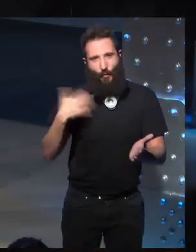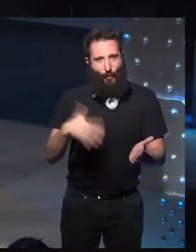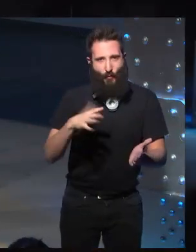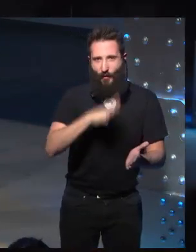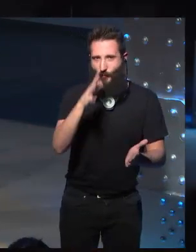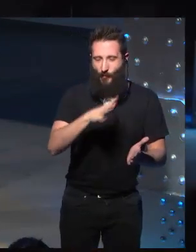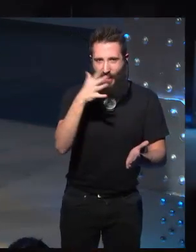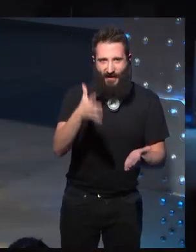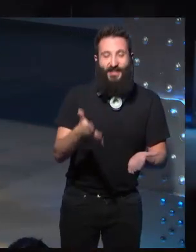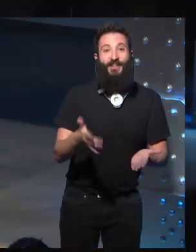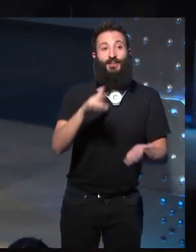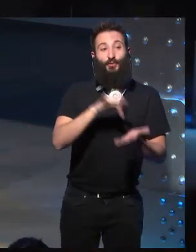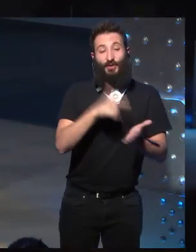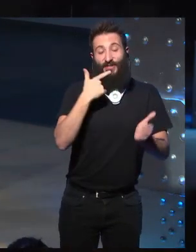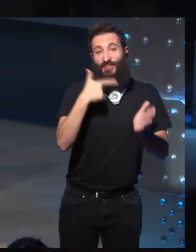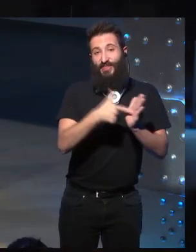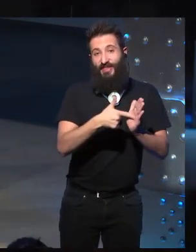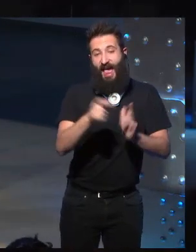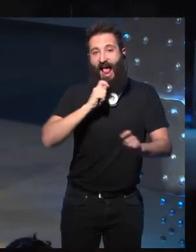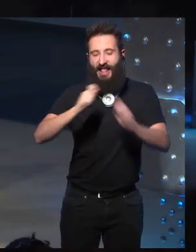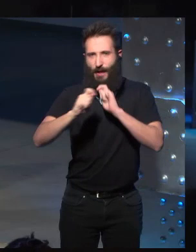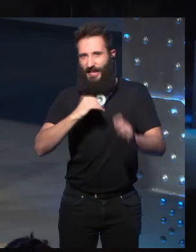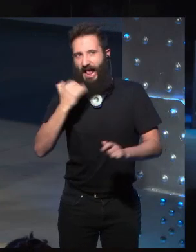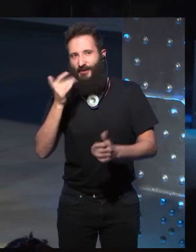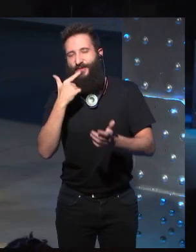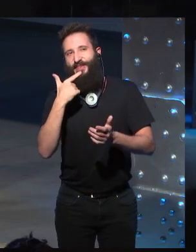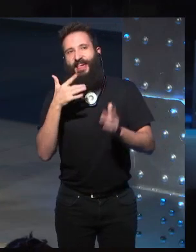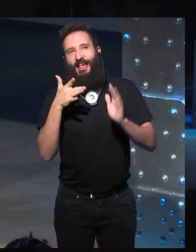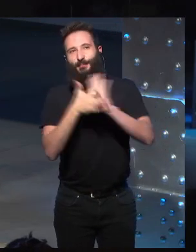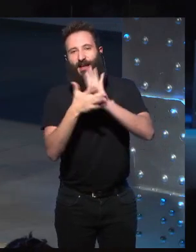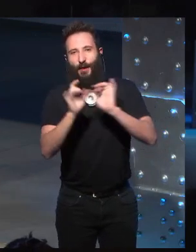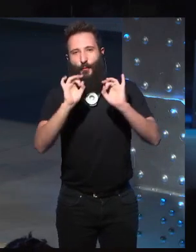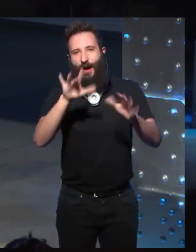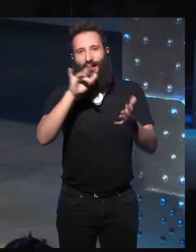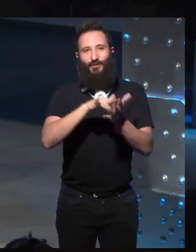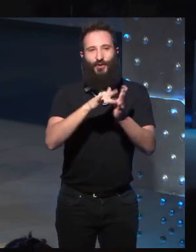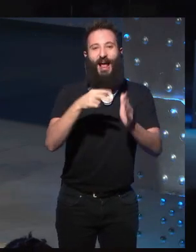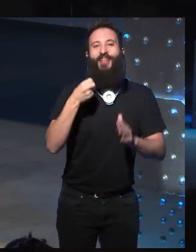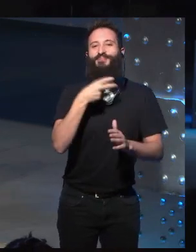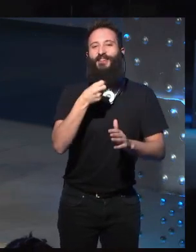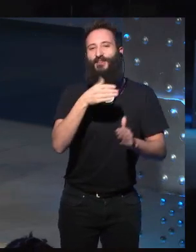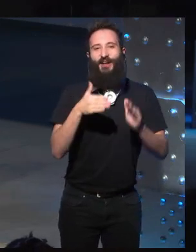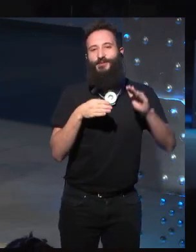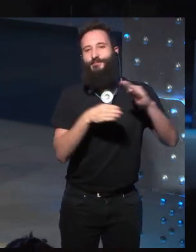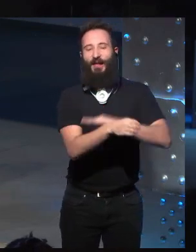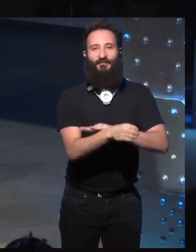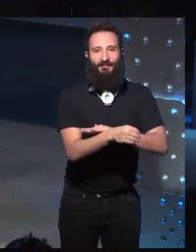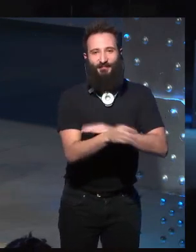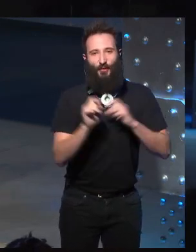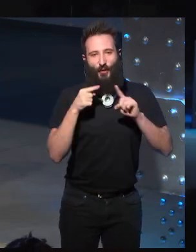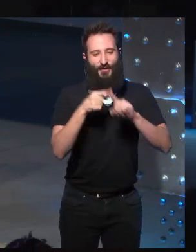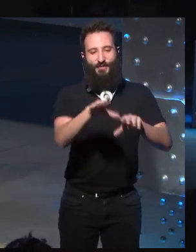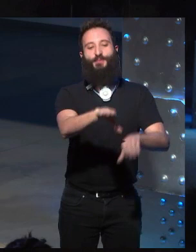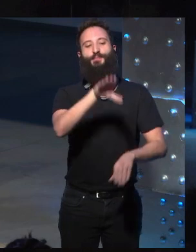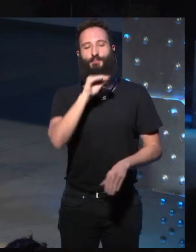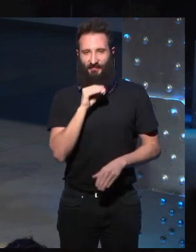MC squared, etc. E equals MC squared. But perhaps we could do an interview as if it was like the beginning of a